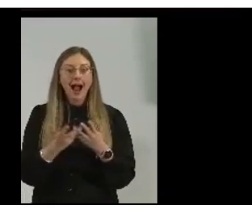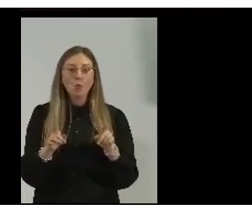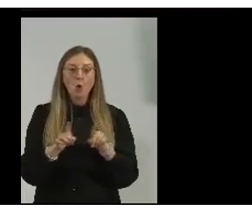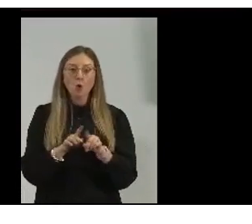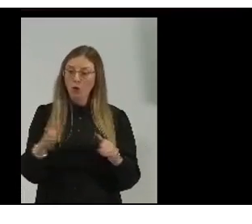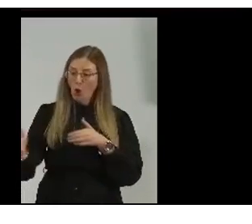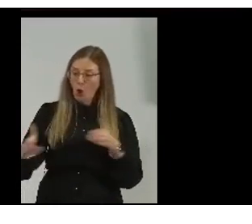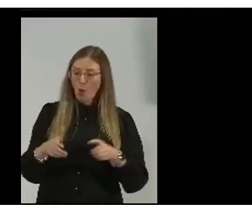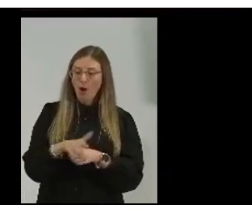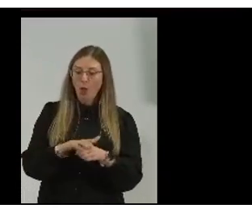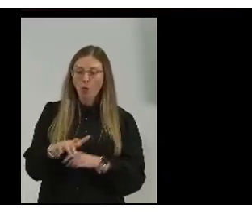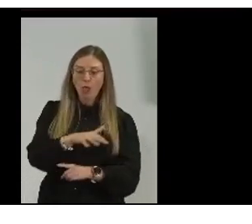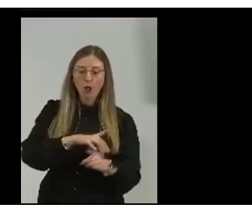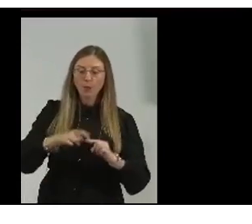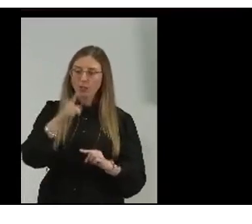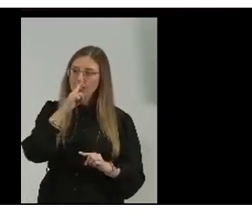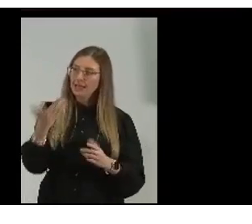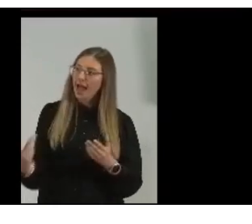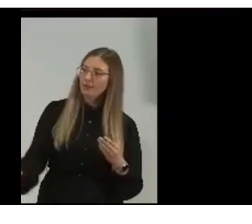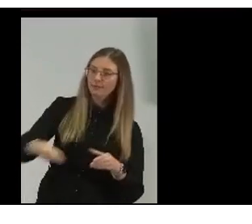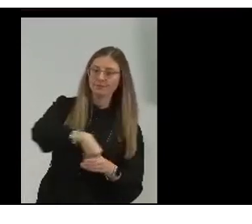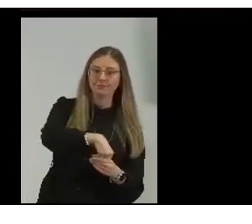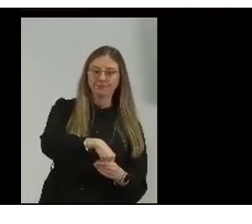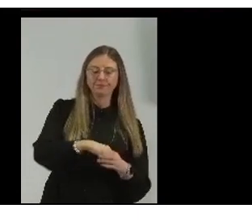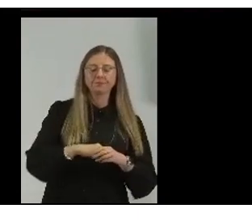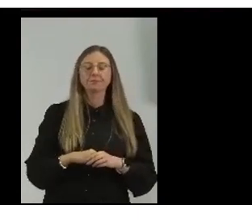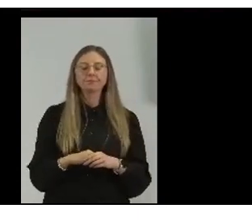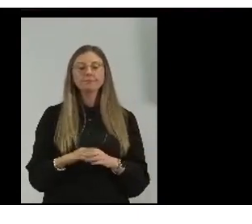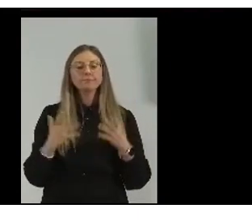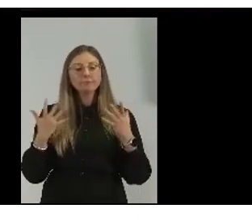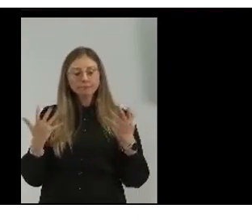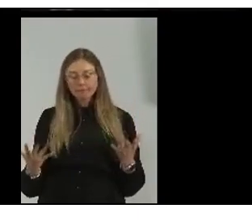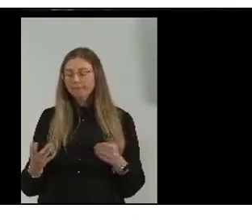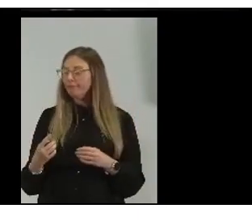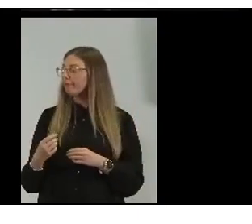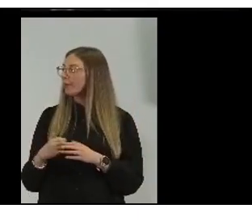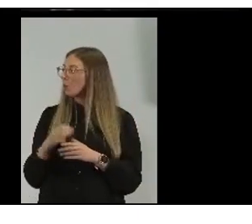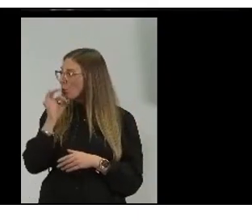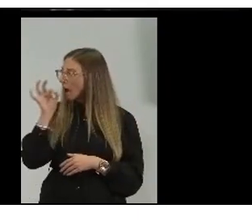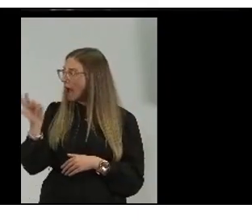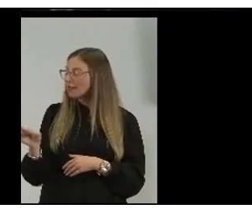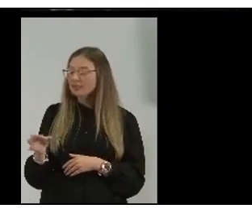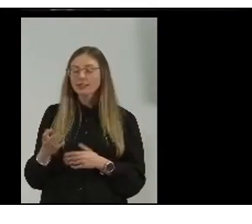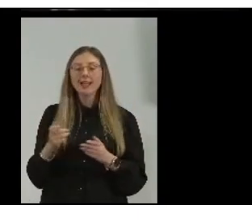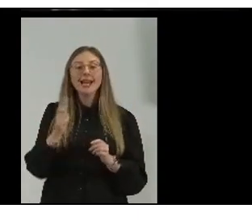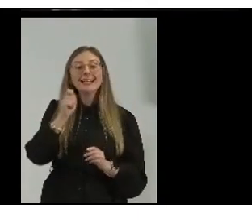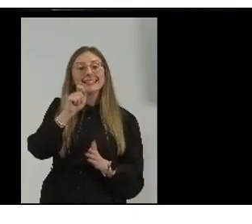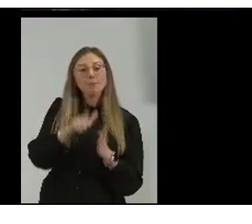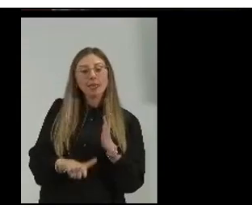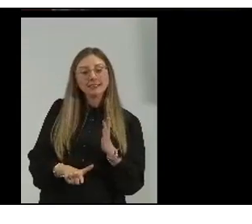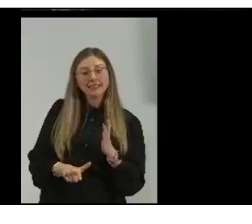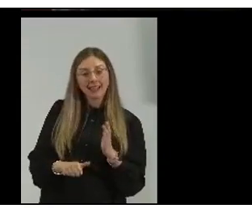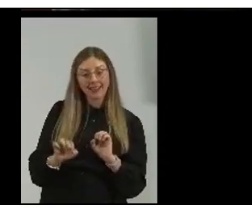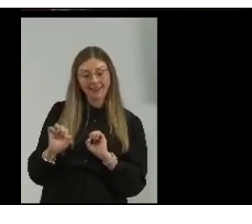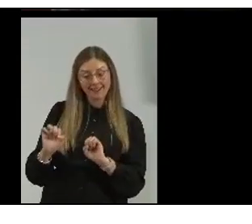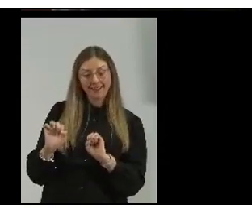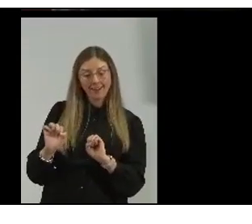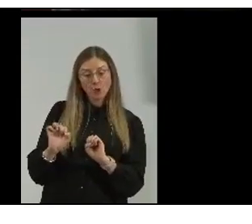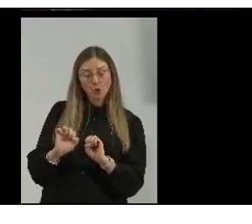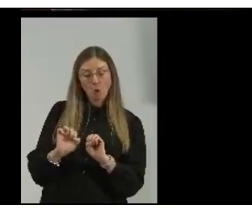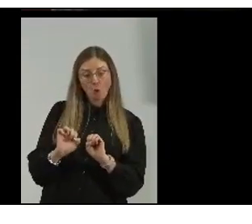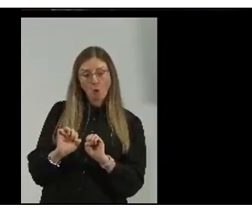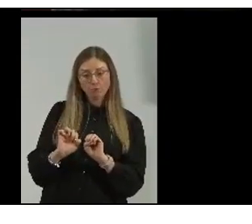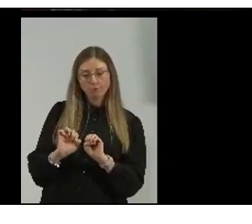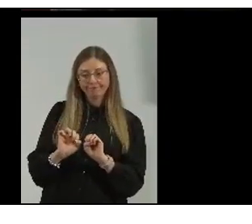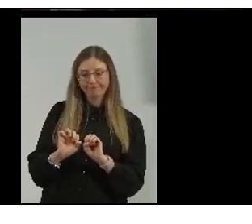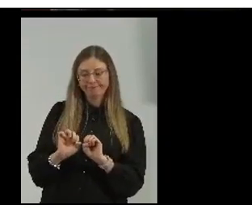involved. So let's start with Natsumi. Yeah. How is disability perceived in your part of the world,